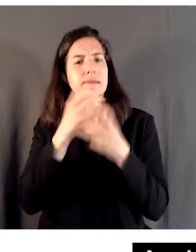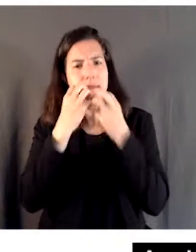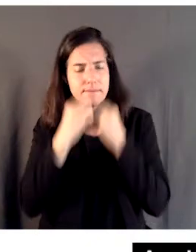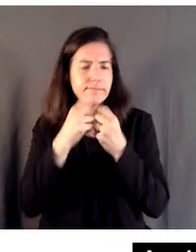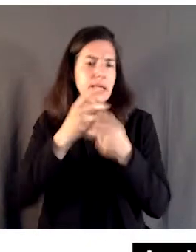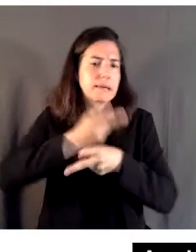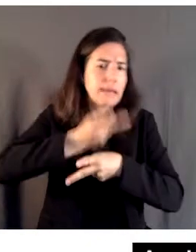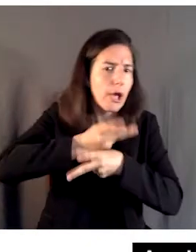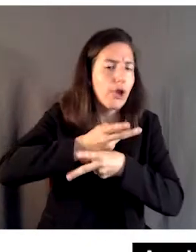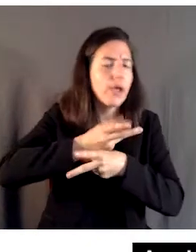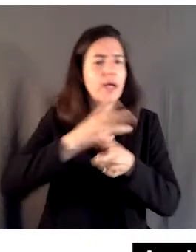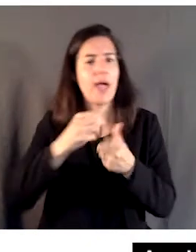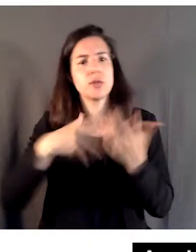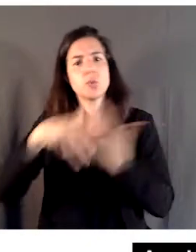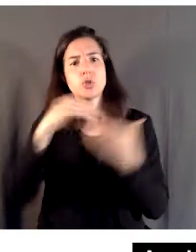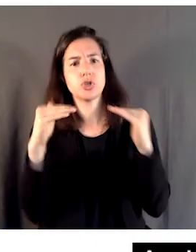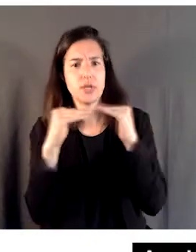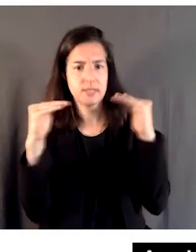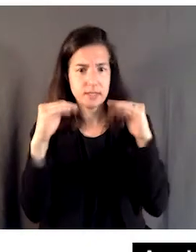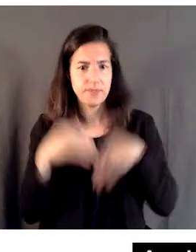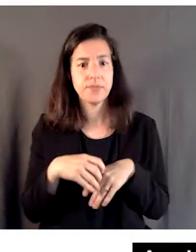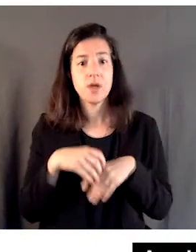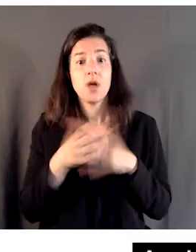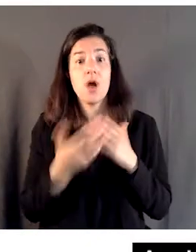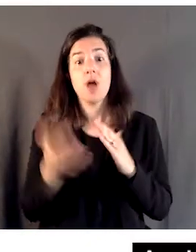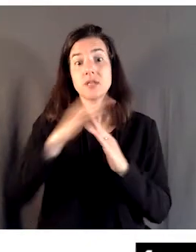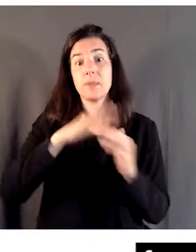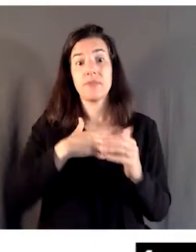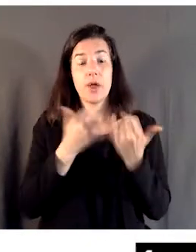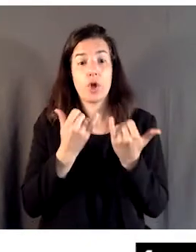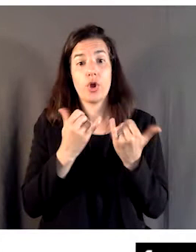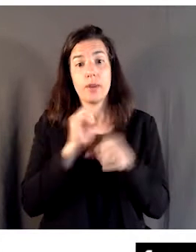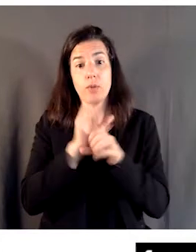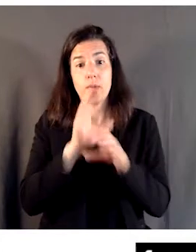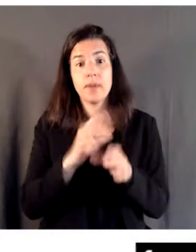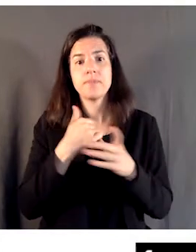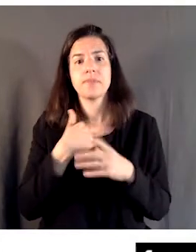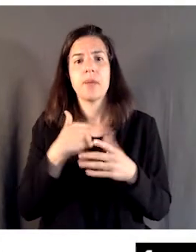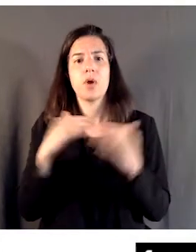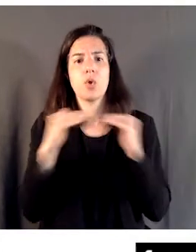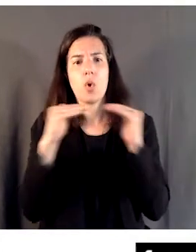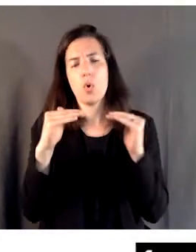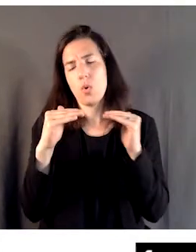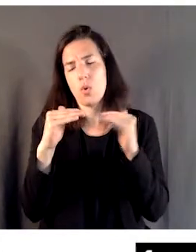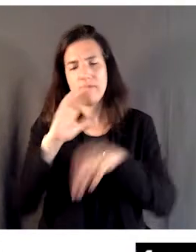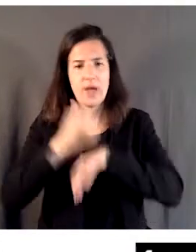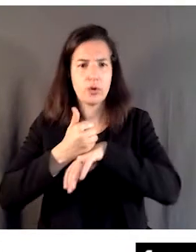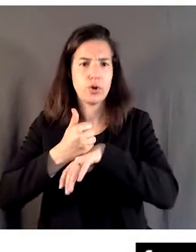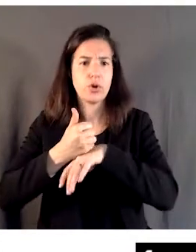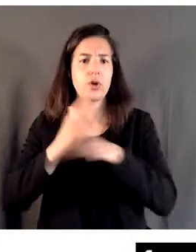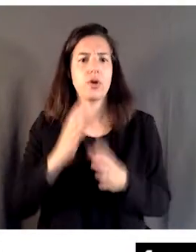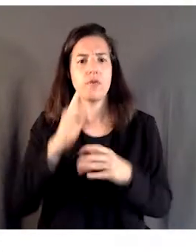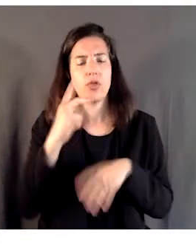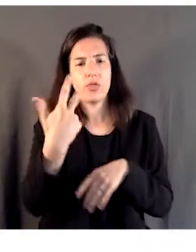justice. And on top of my current employment, I'm a co-founder of 3 nonprofits in HRM.